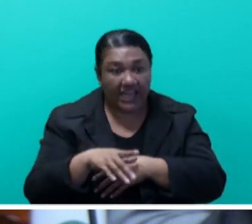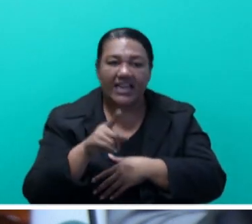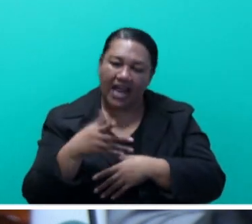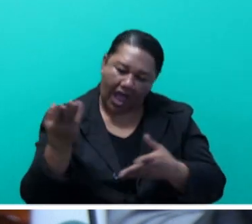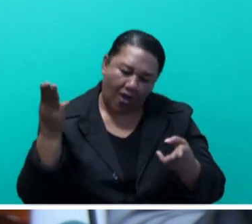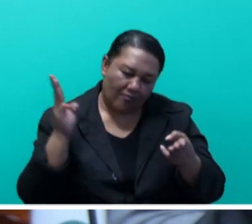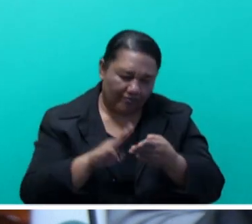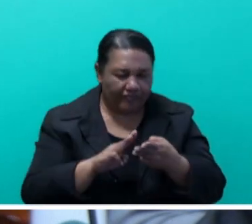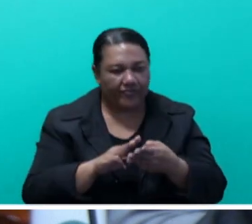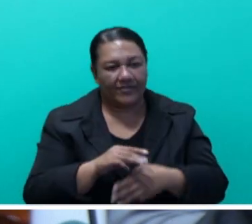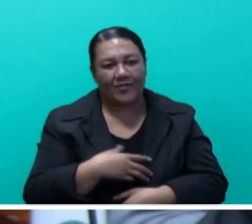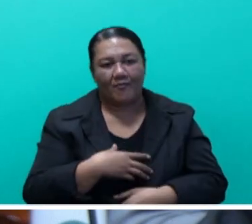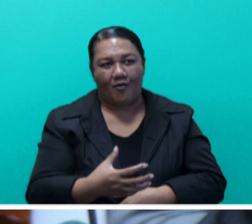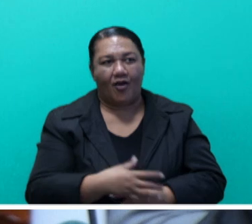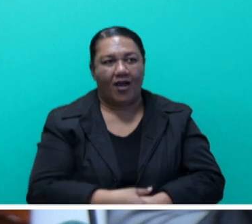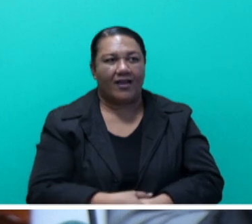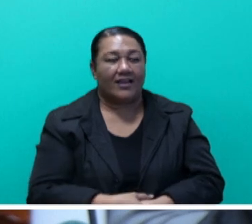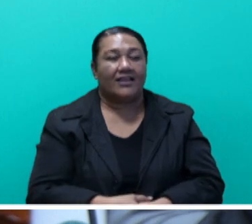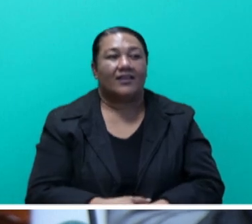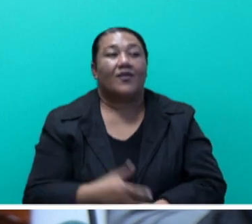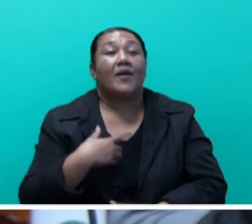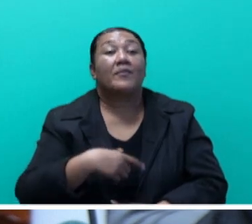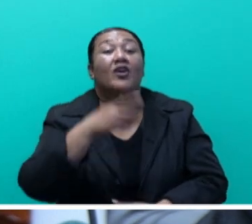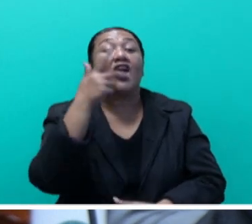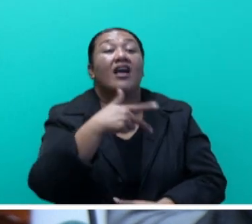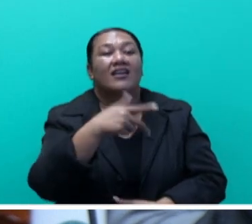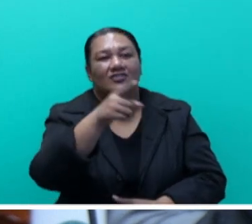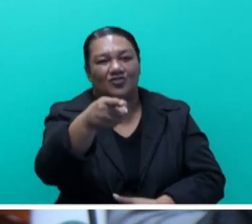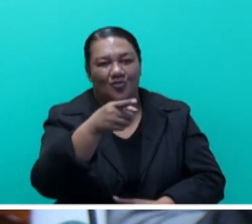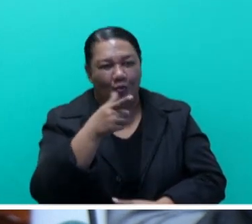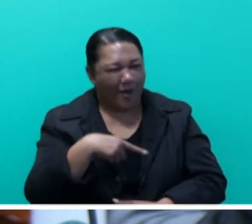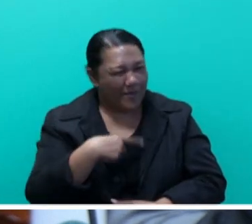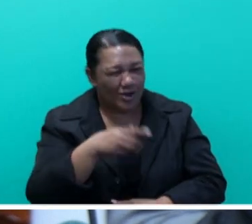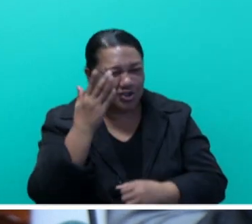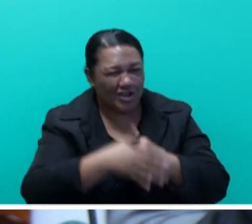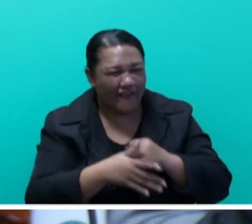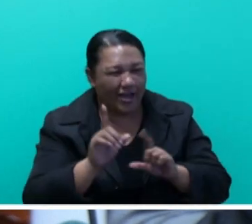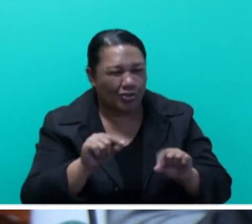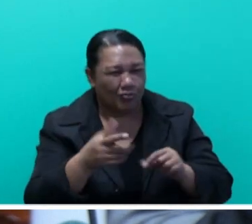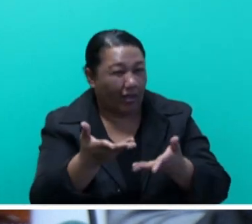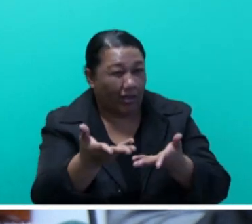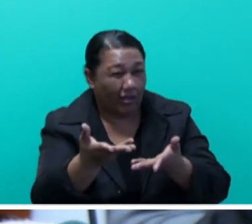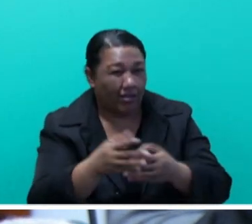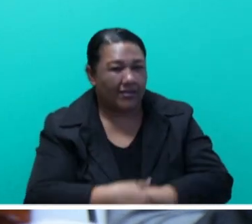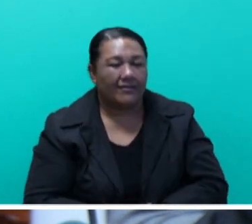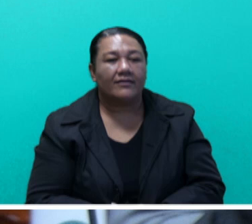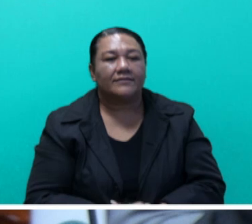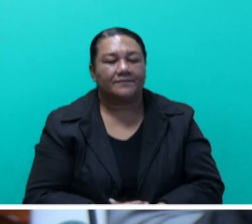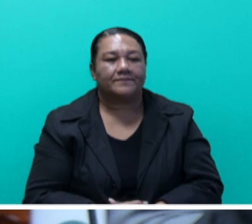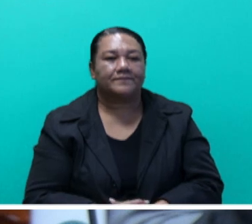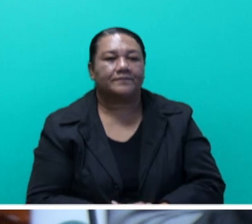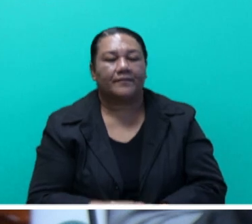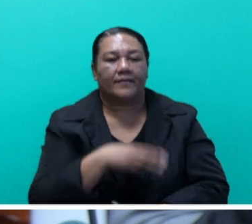much further. It hurts you because you didn't do it. Mr. Speaker, sir, to